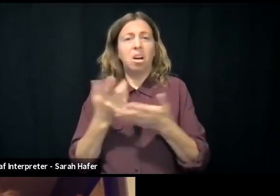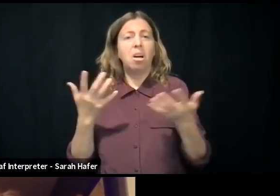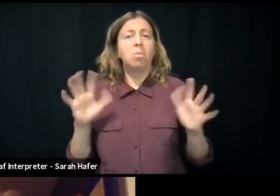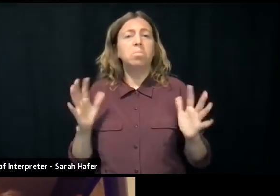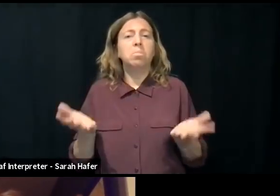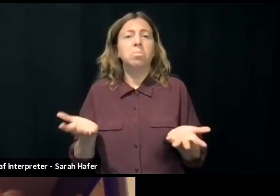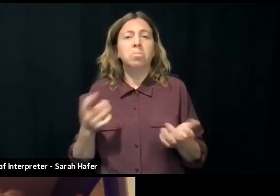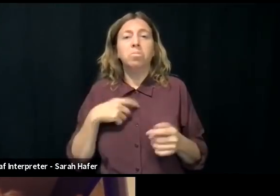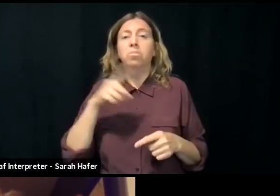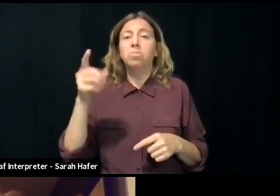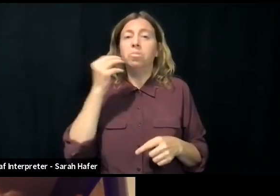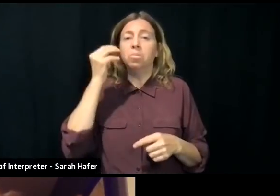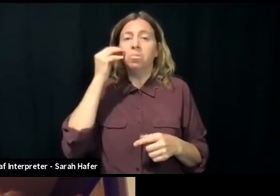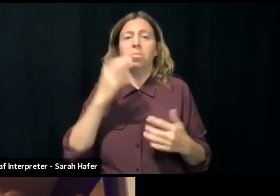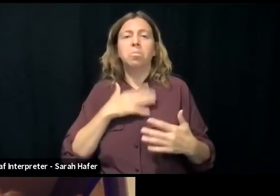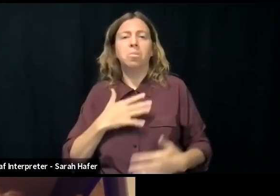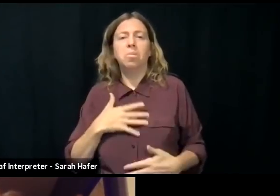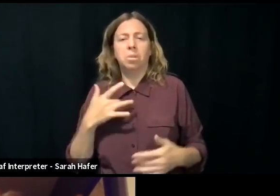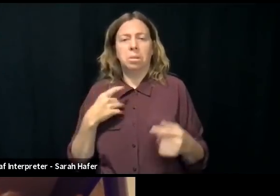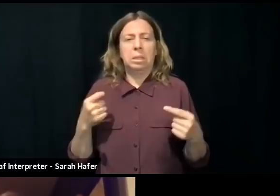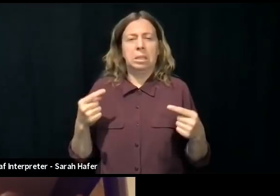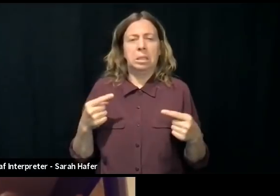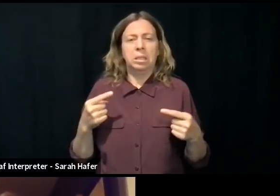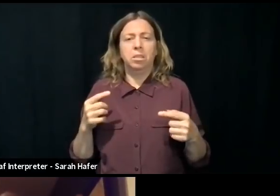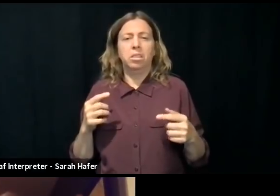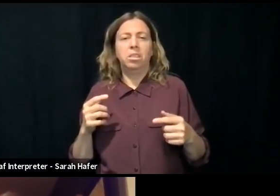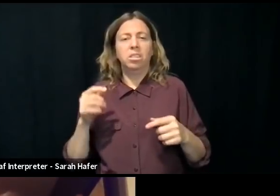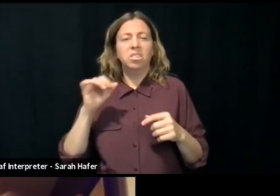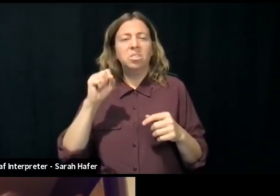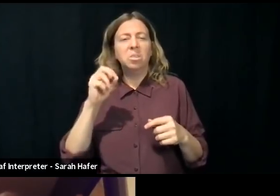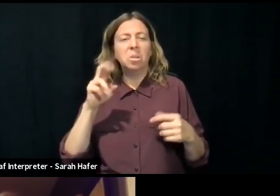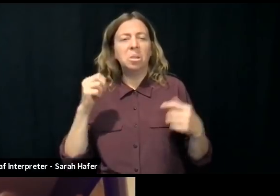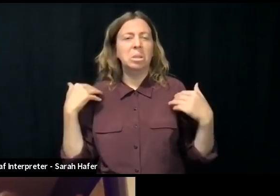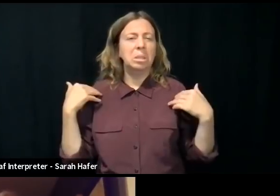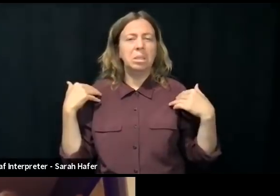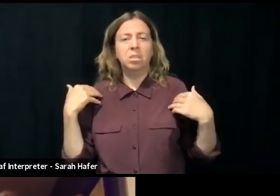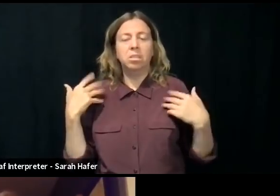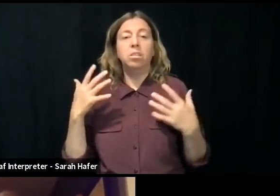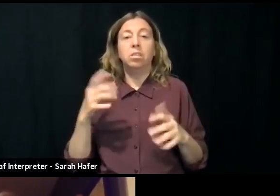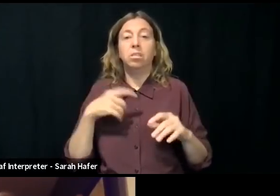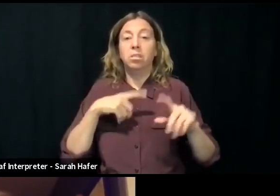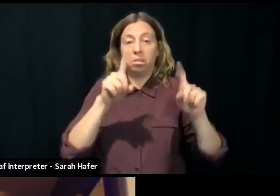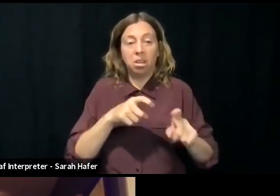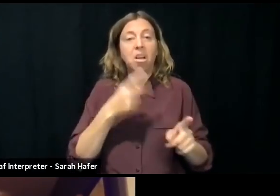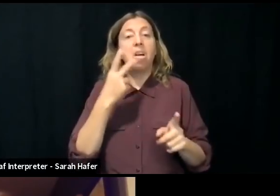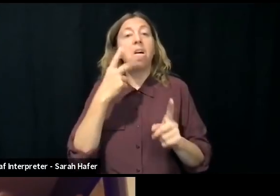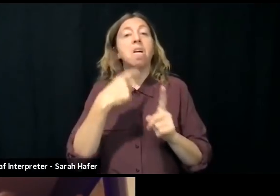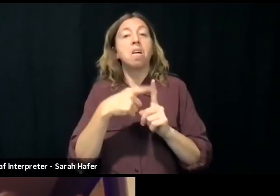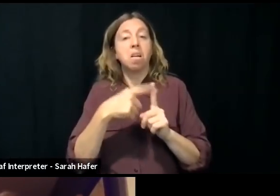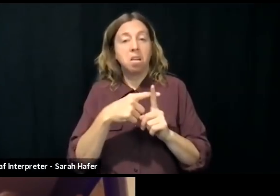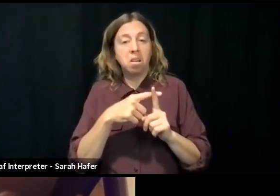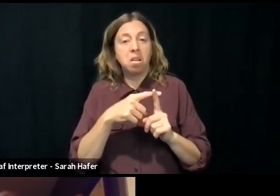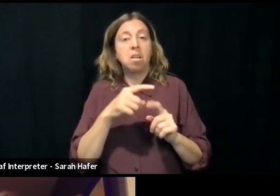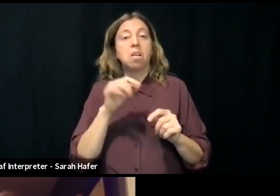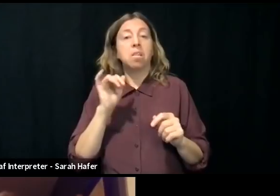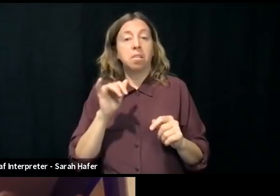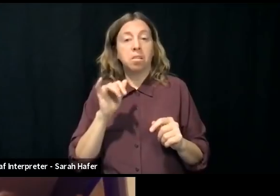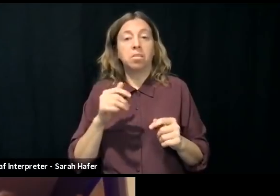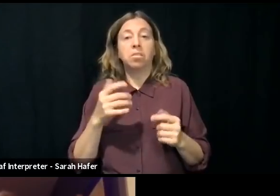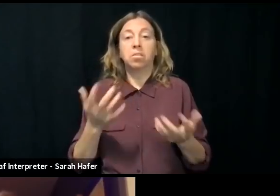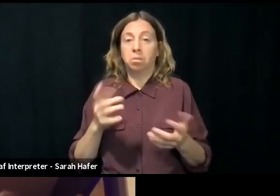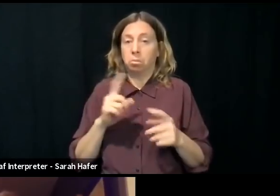minimally sore. Went in that night to get a test and it was positive and I was kind of surprised. Later that